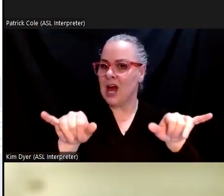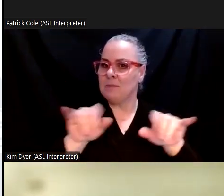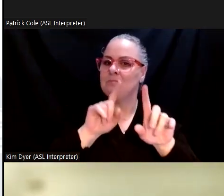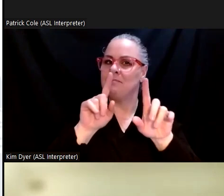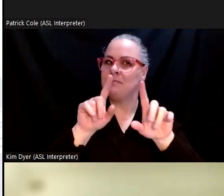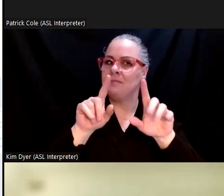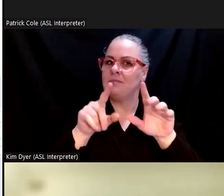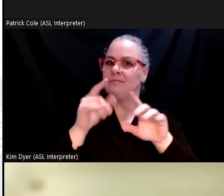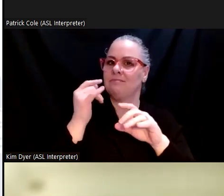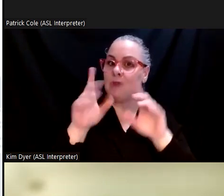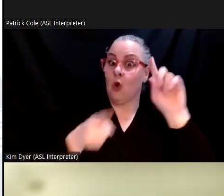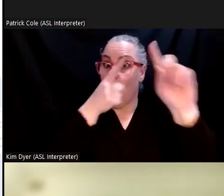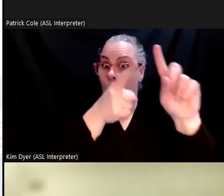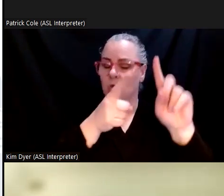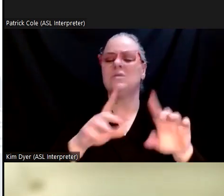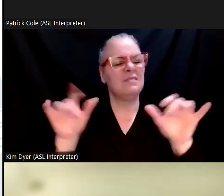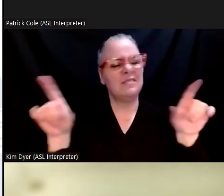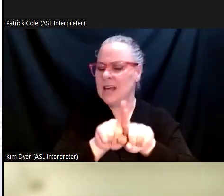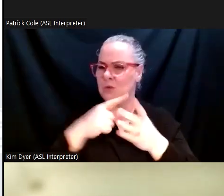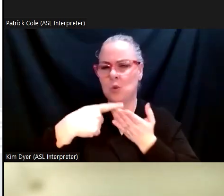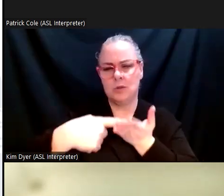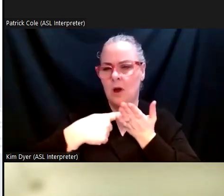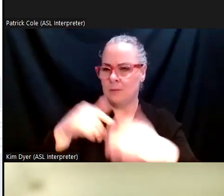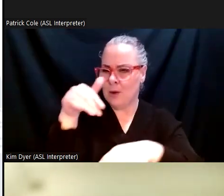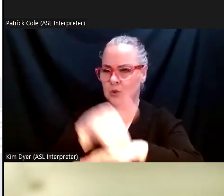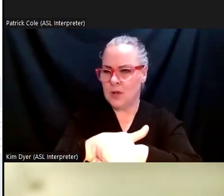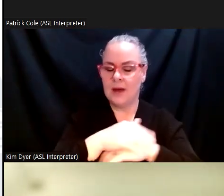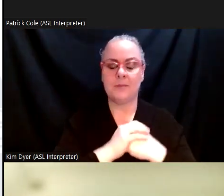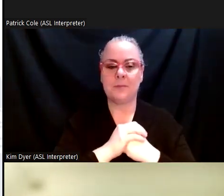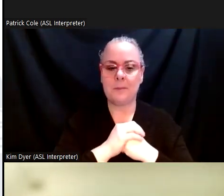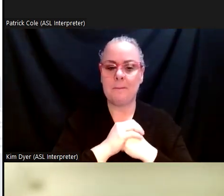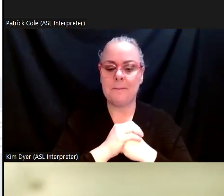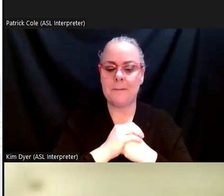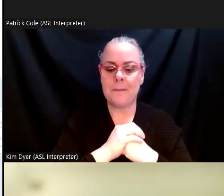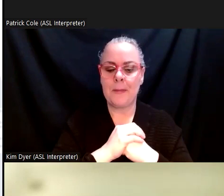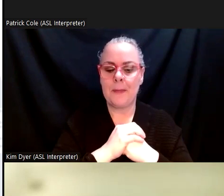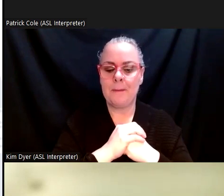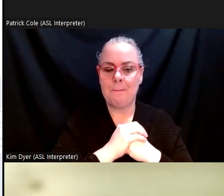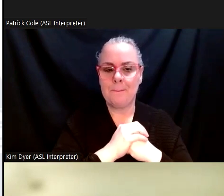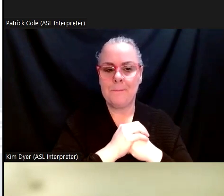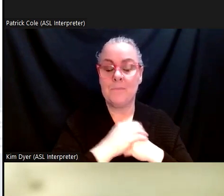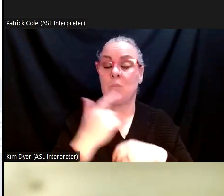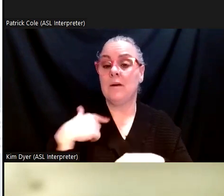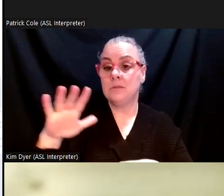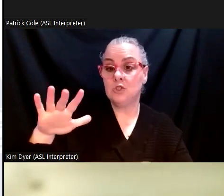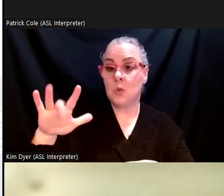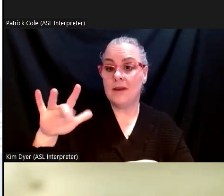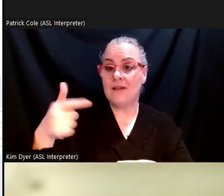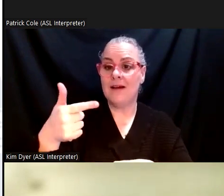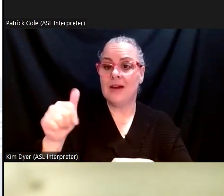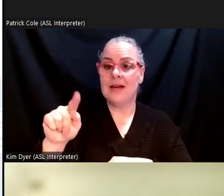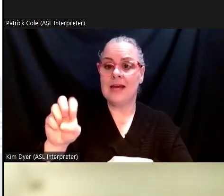of development, as we'll talk about tonight. We held a call with 25 gateway